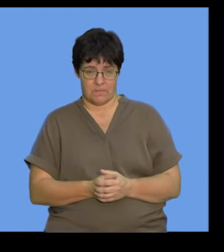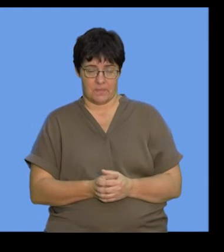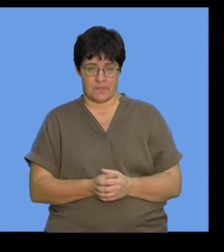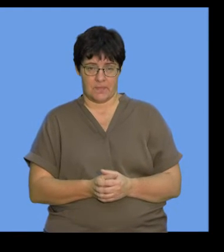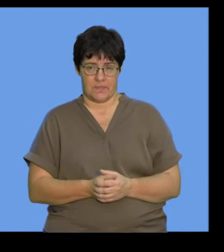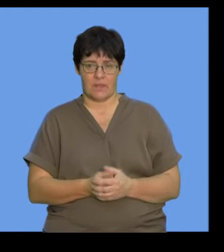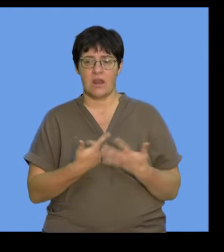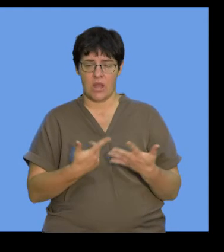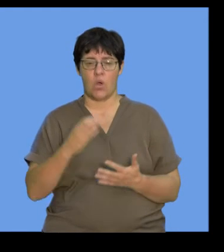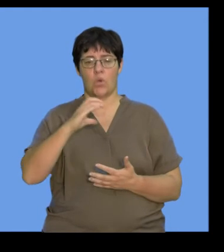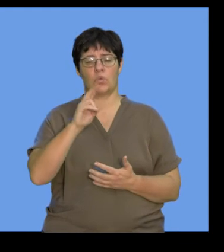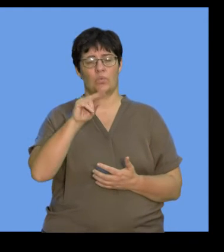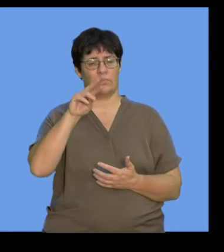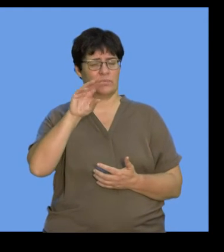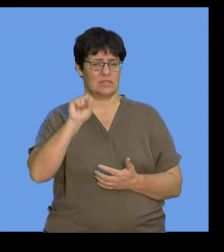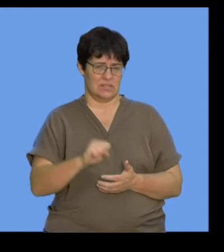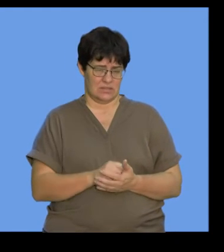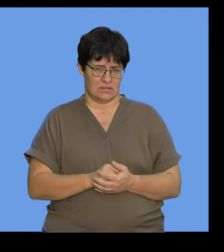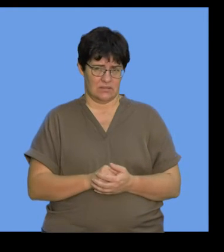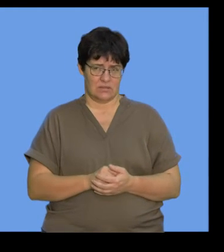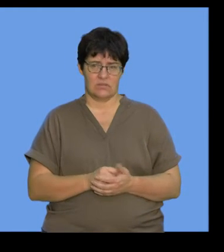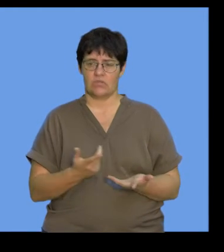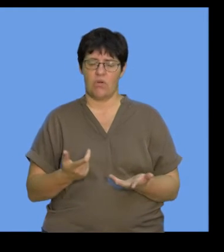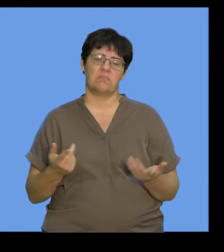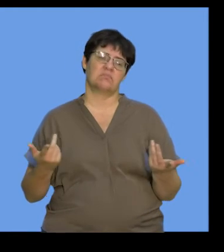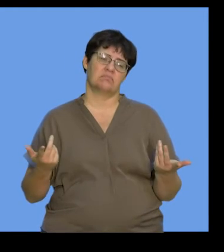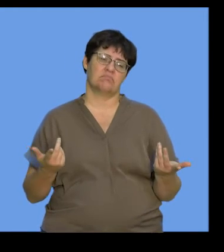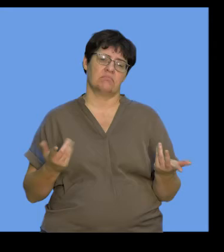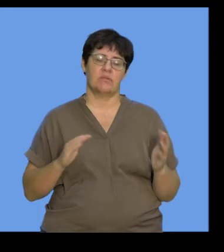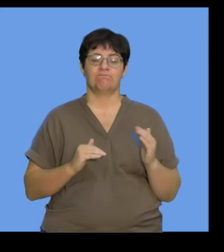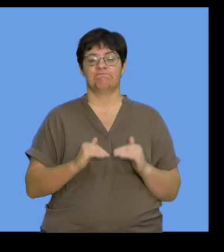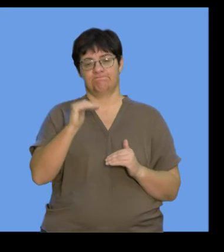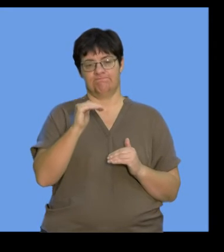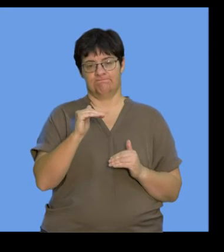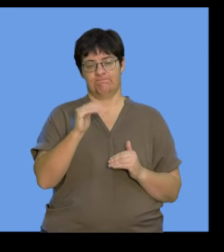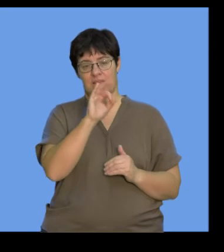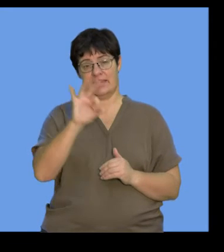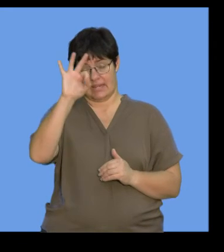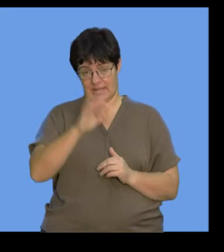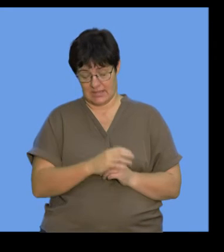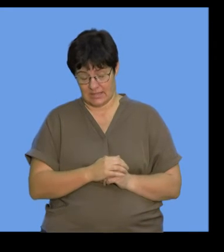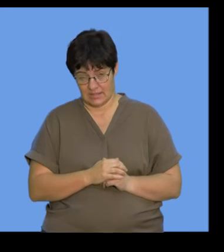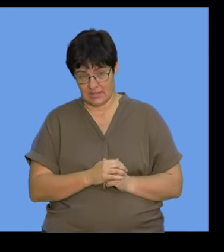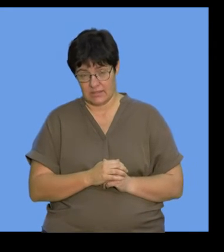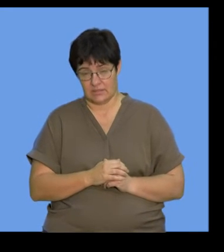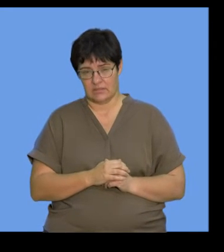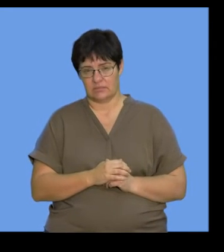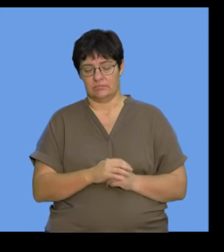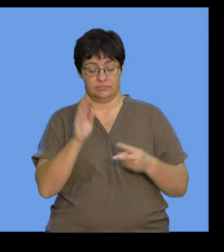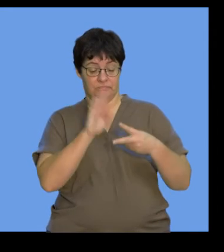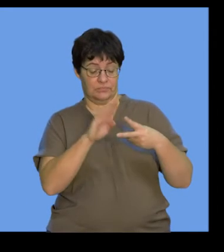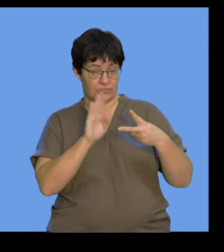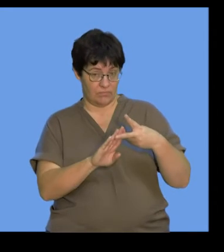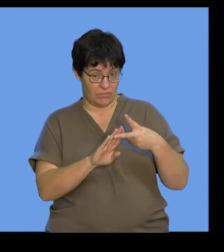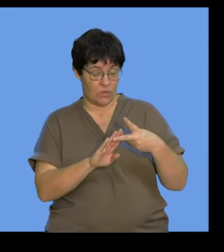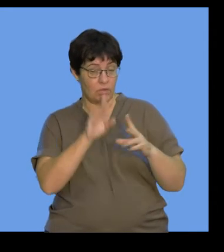we're talking about cubes, right? Cubes will be something raised to an exponent of 3. We have two things